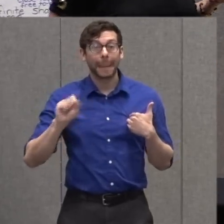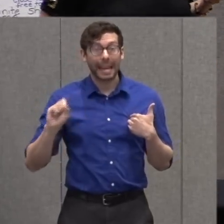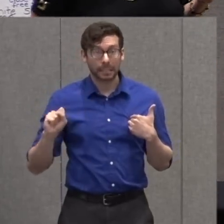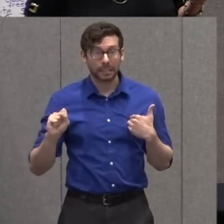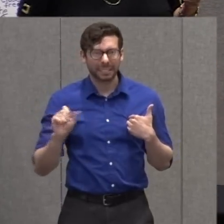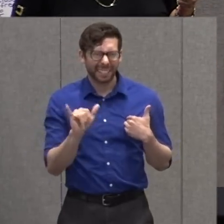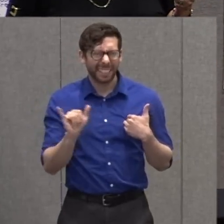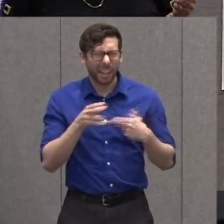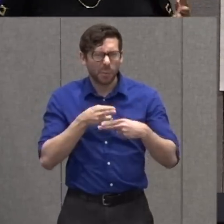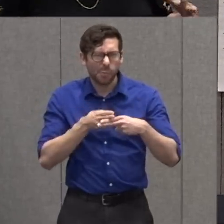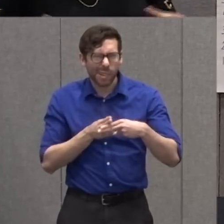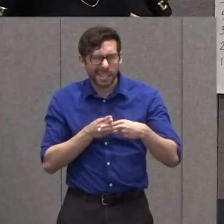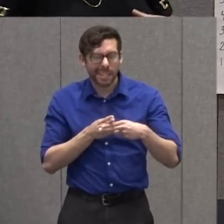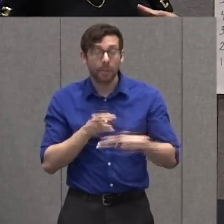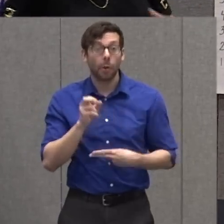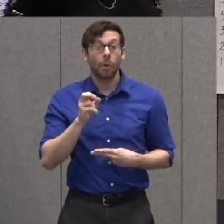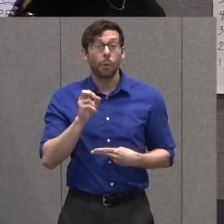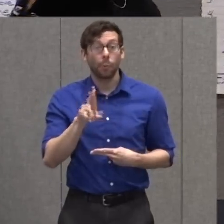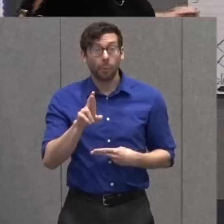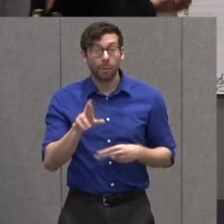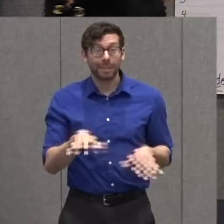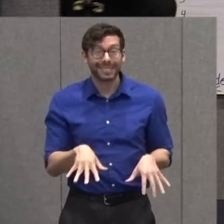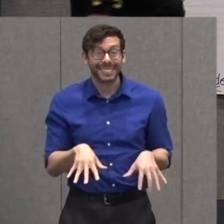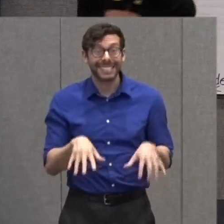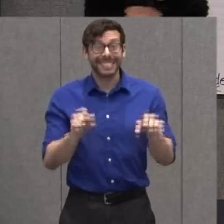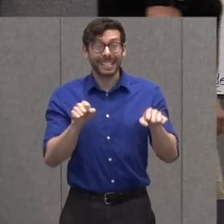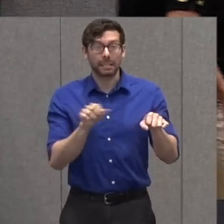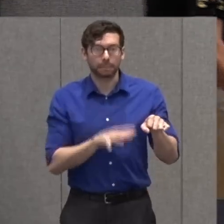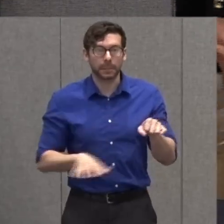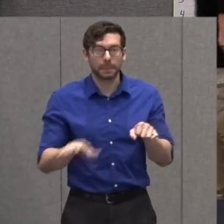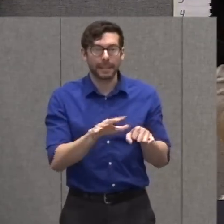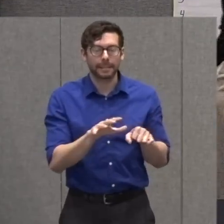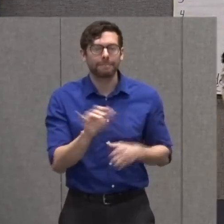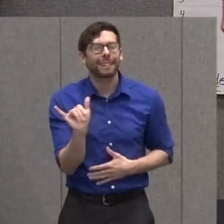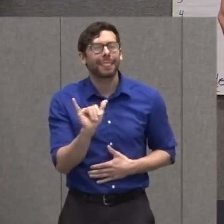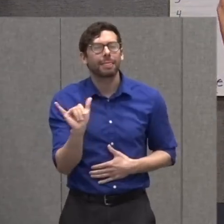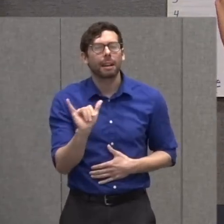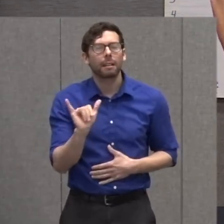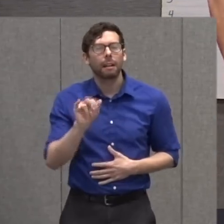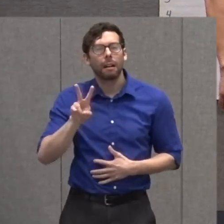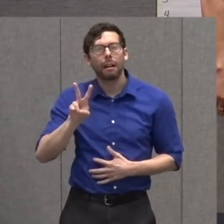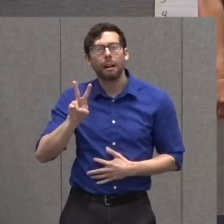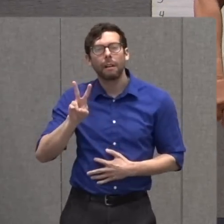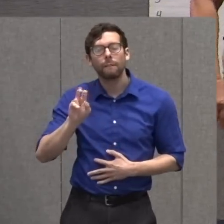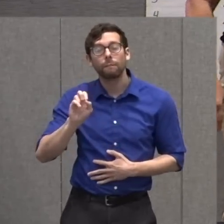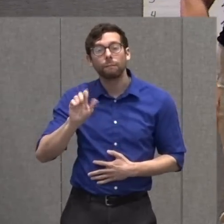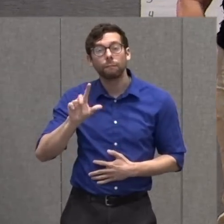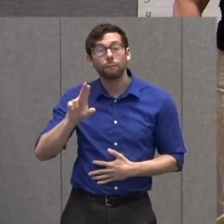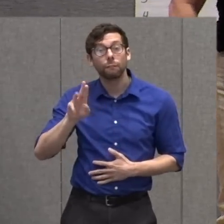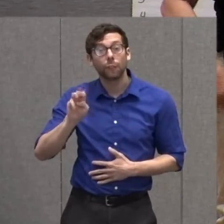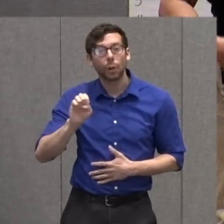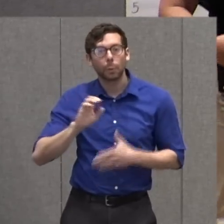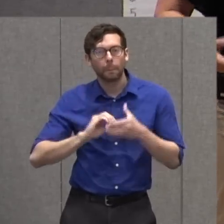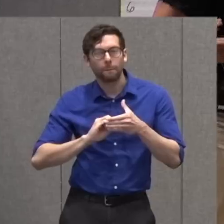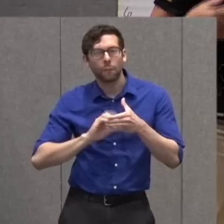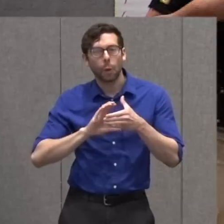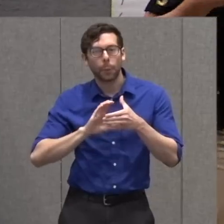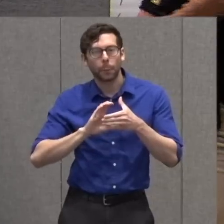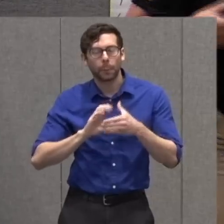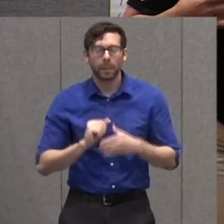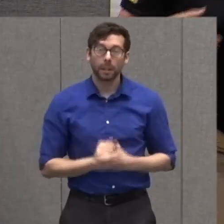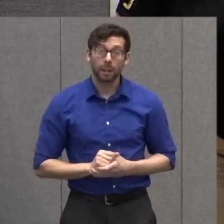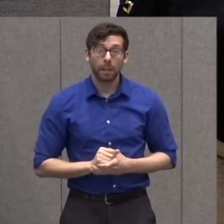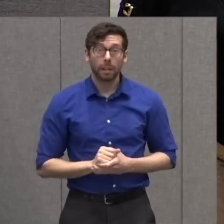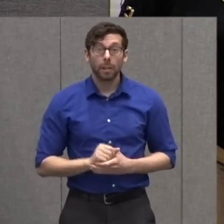up space, like a volume. So we're going to talk about mass. Mass is the measure that